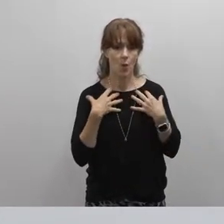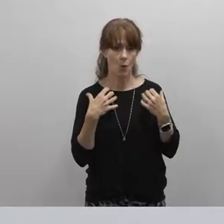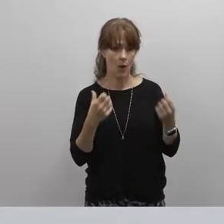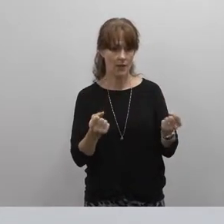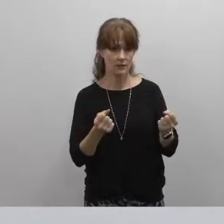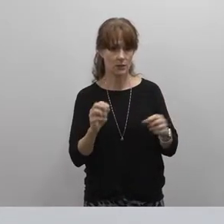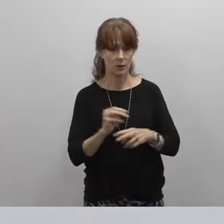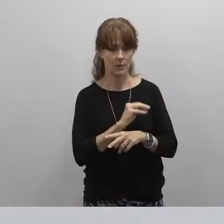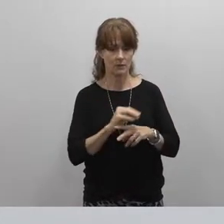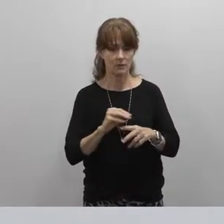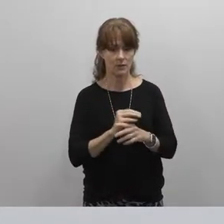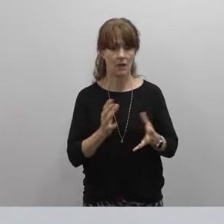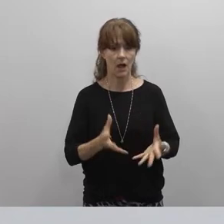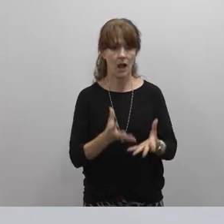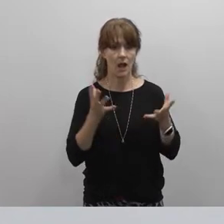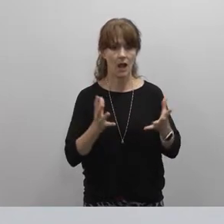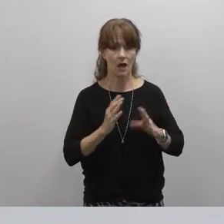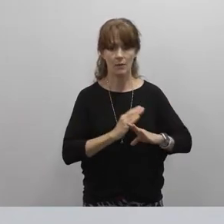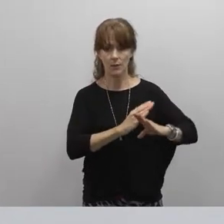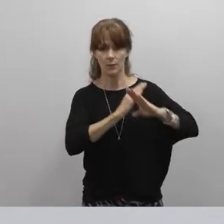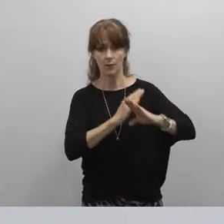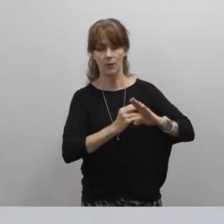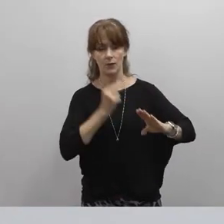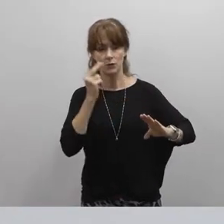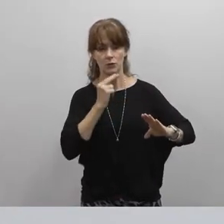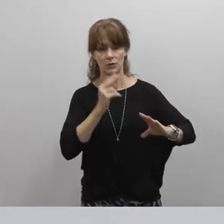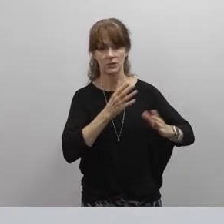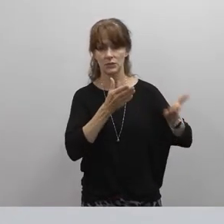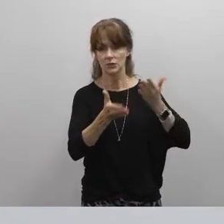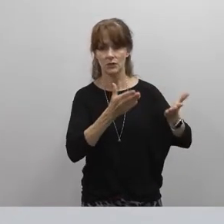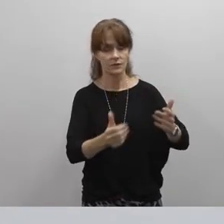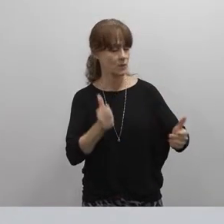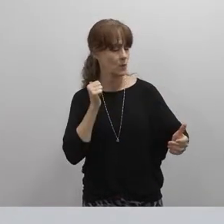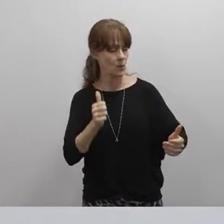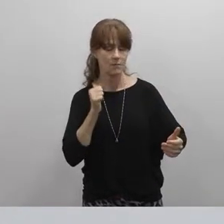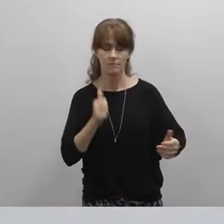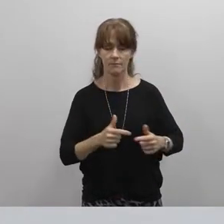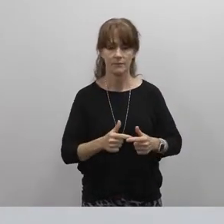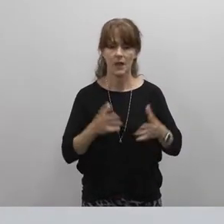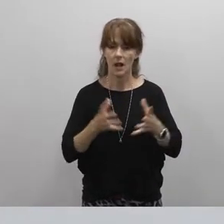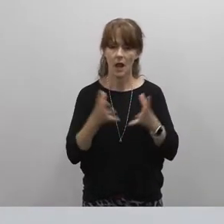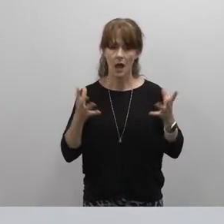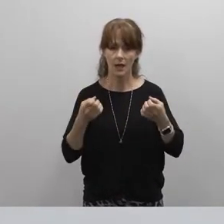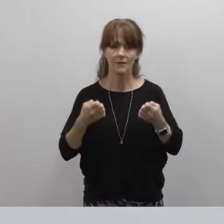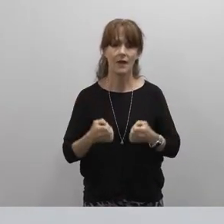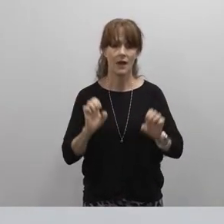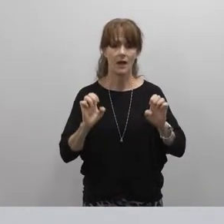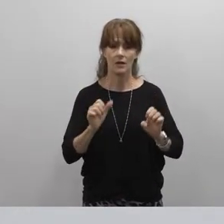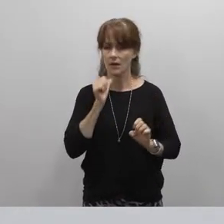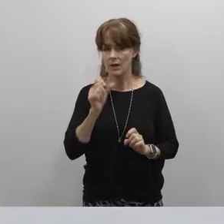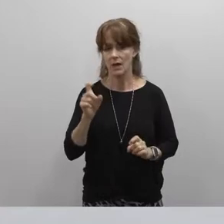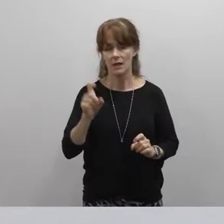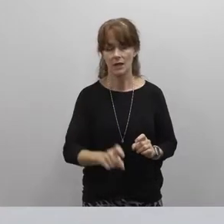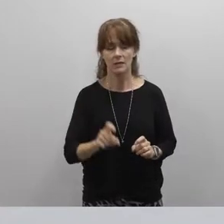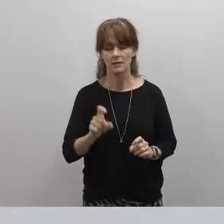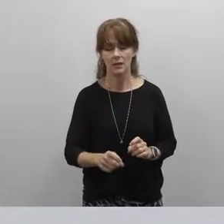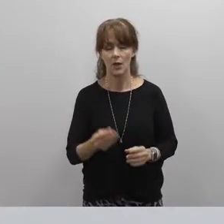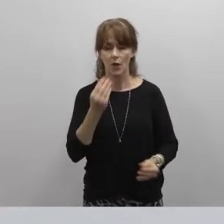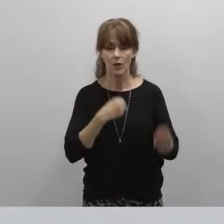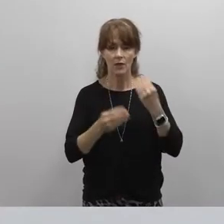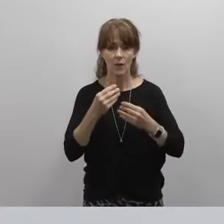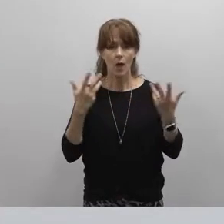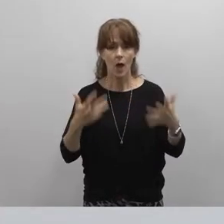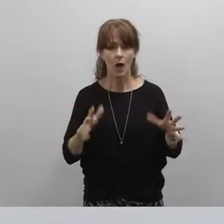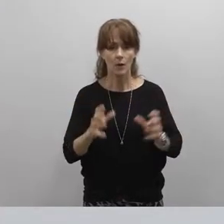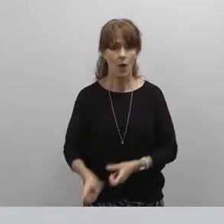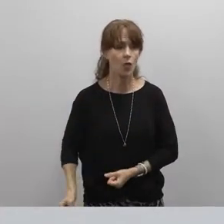break, I received a lot of pushback from Nutrition Services. It took tremendous effort, which was really unnecessary. The food was already